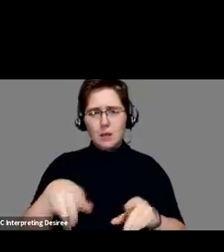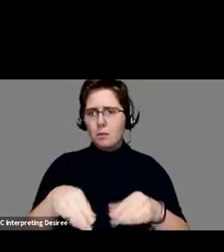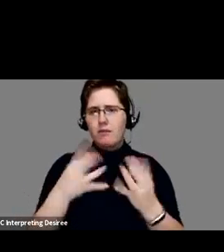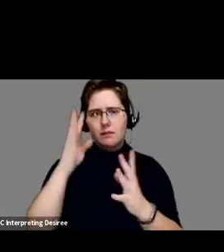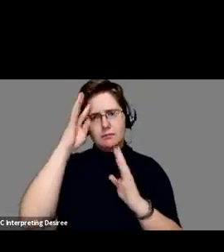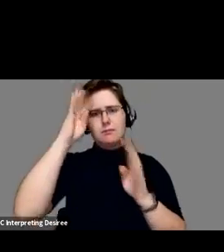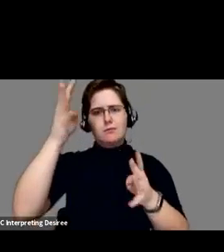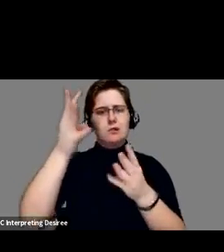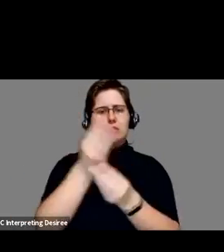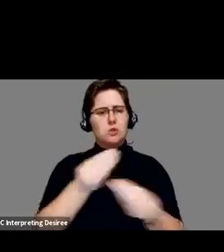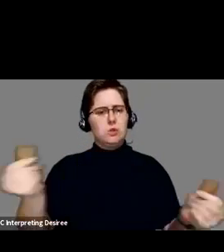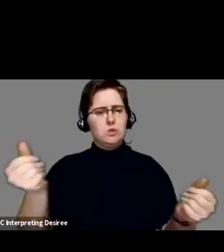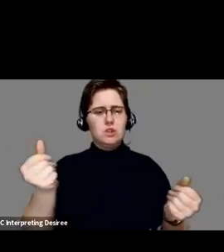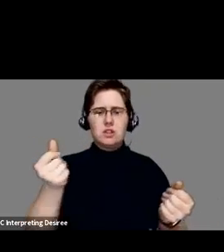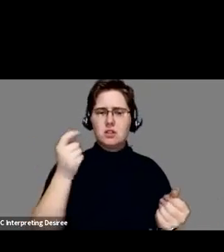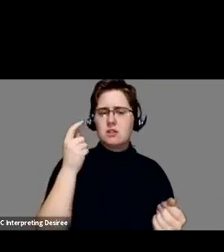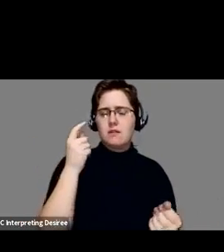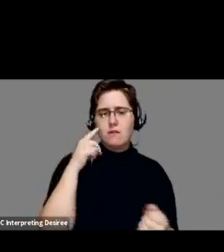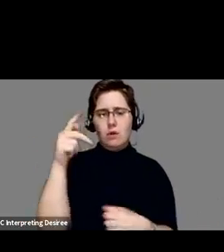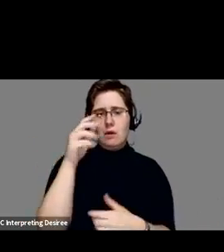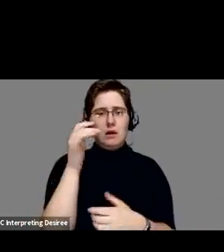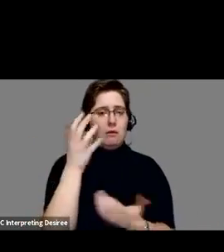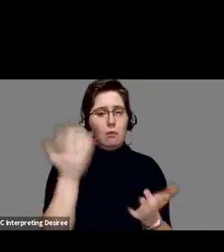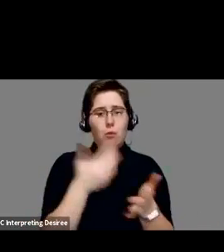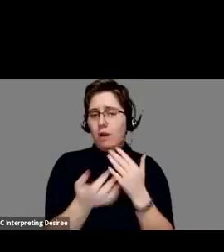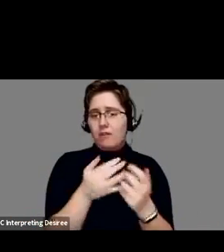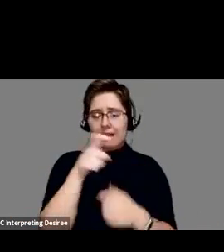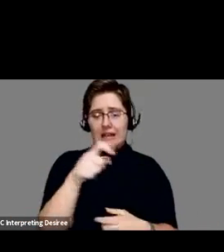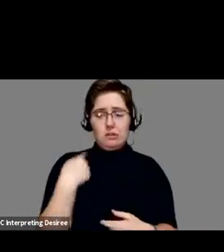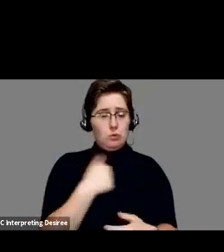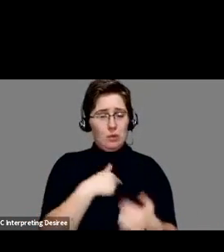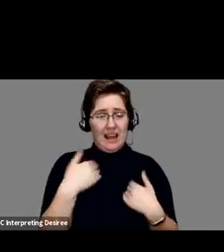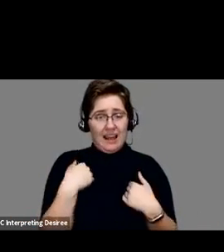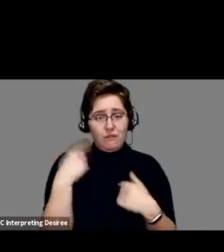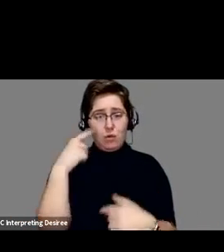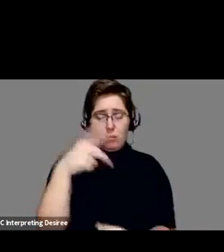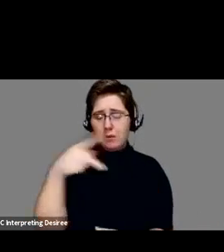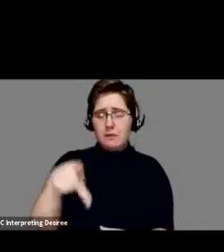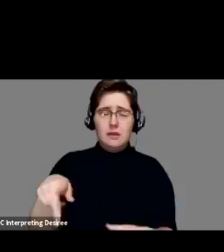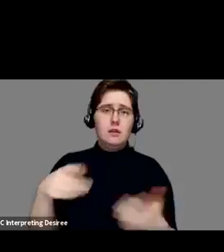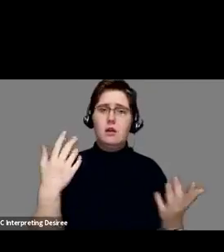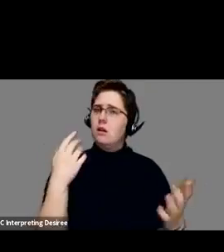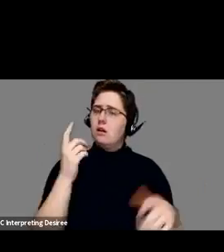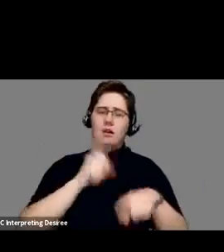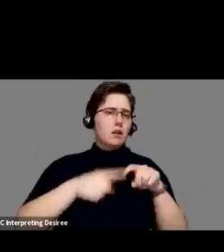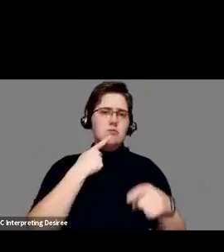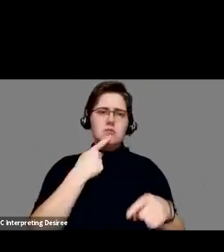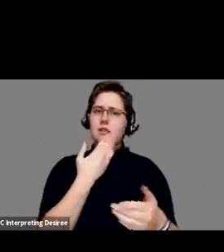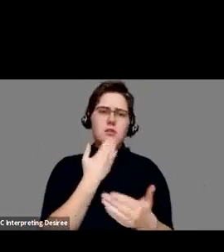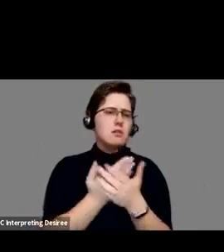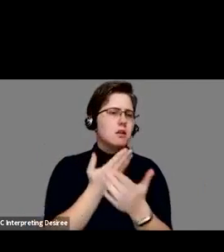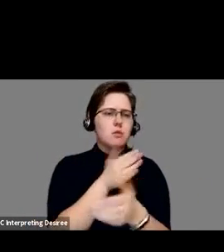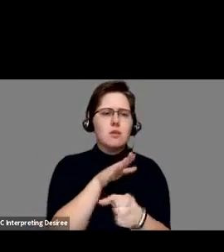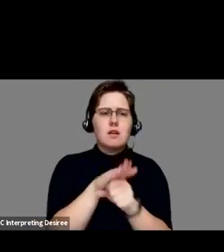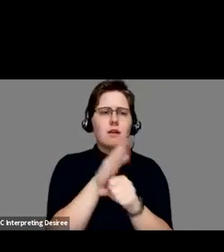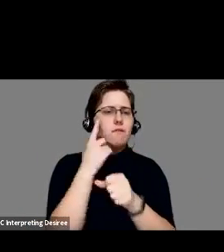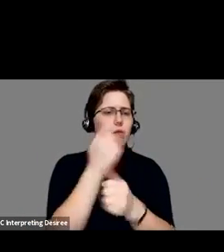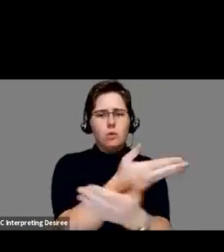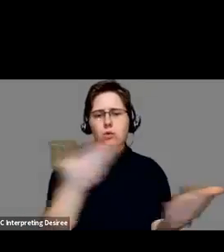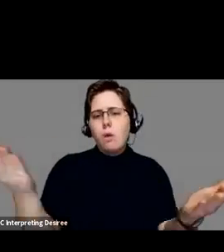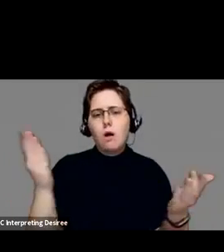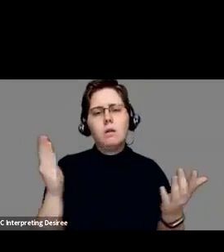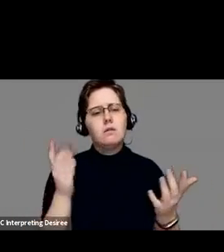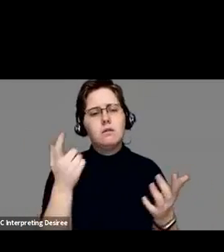innovative solutions to PPE needs that we had that were ongoing. We can't thank the community and the community partners enough